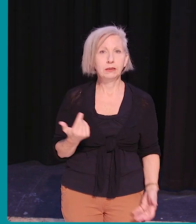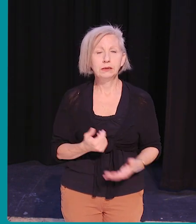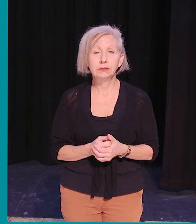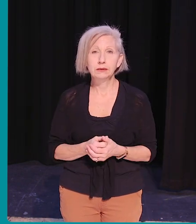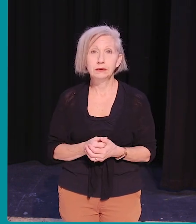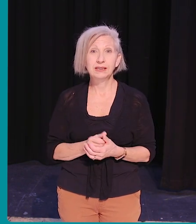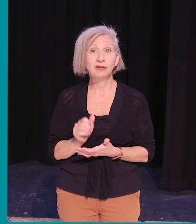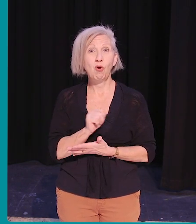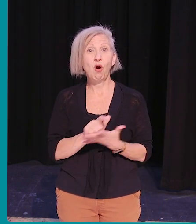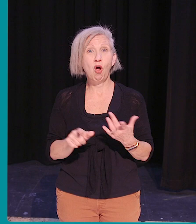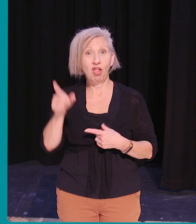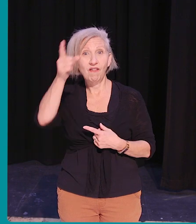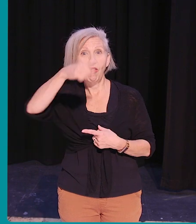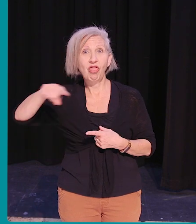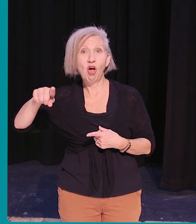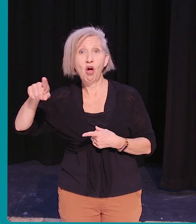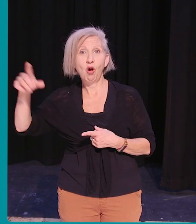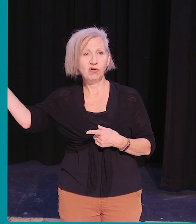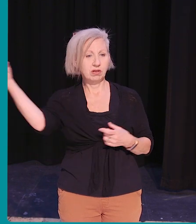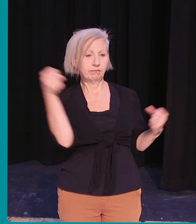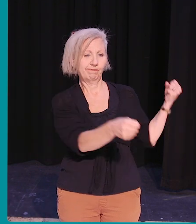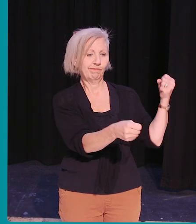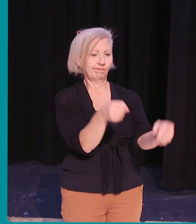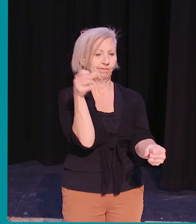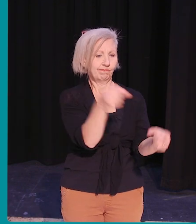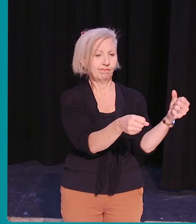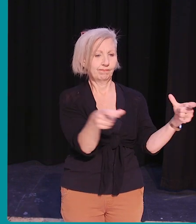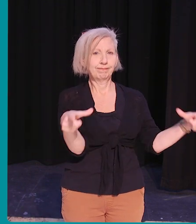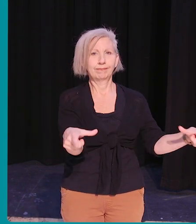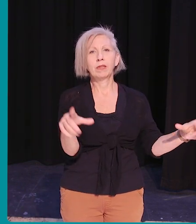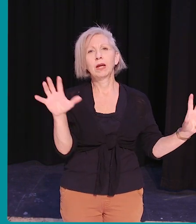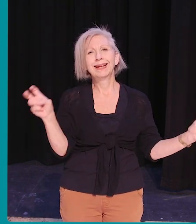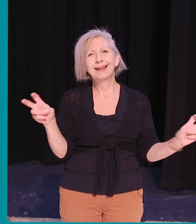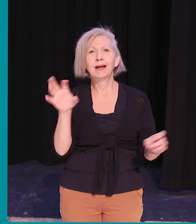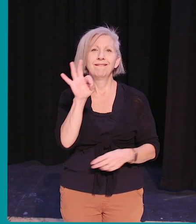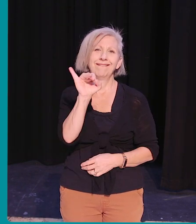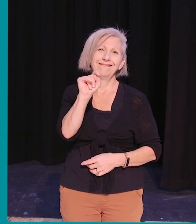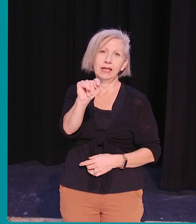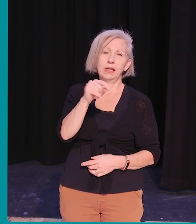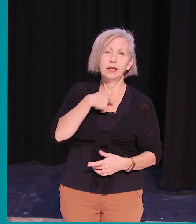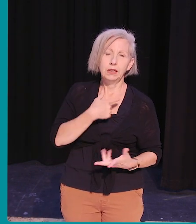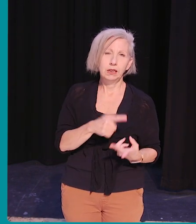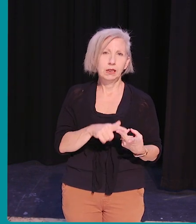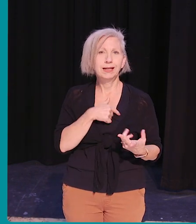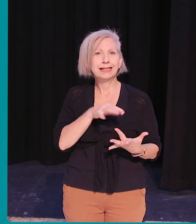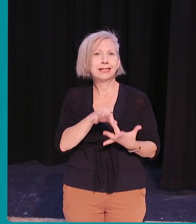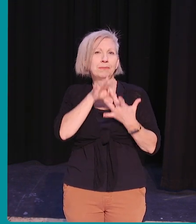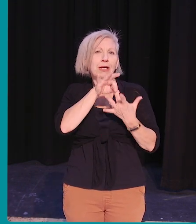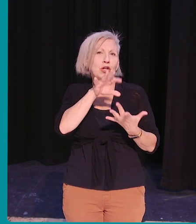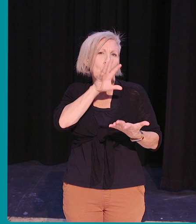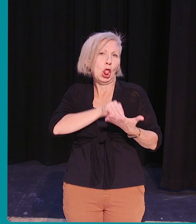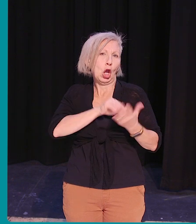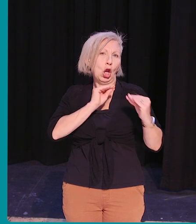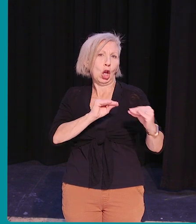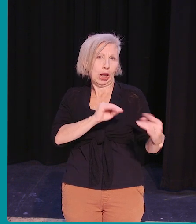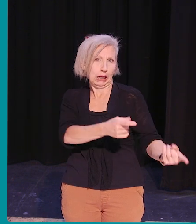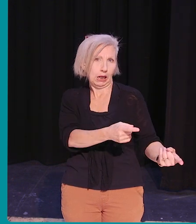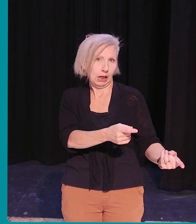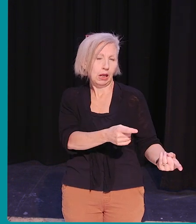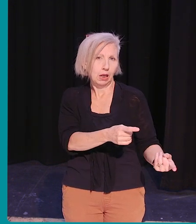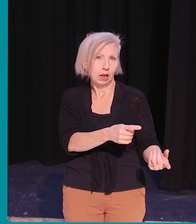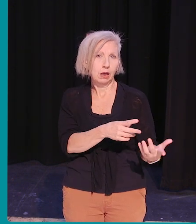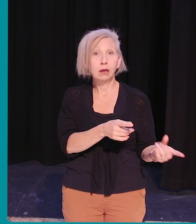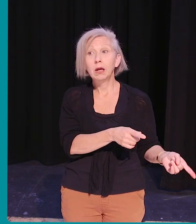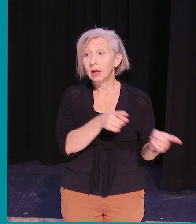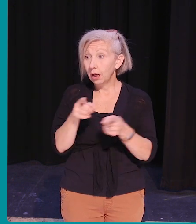They always get stuck in the fit block and the win block. So some kids, like you get to build rockets and robots.